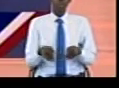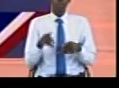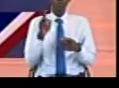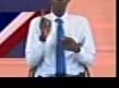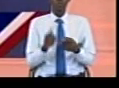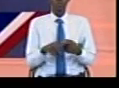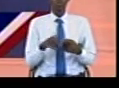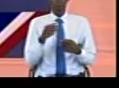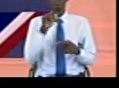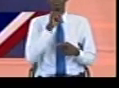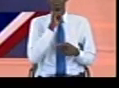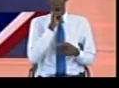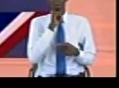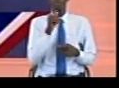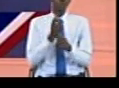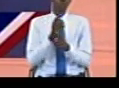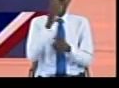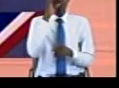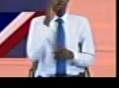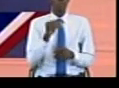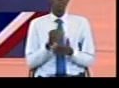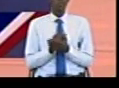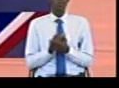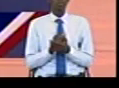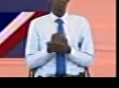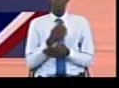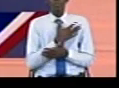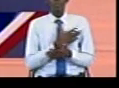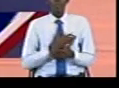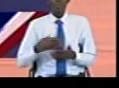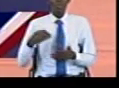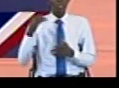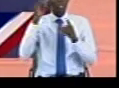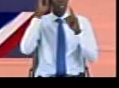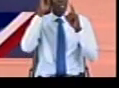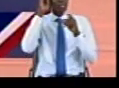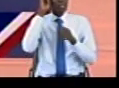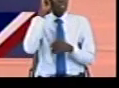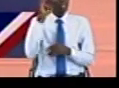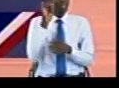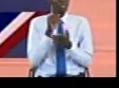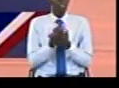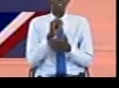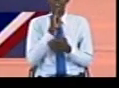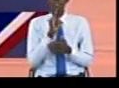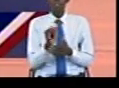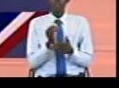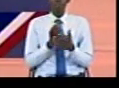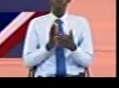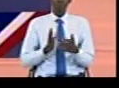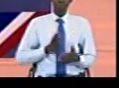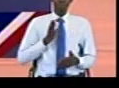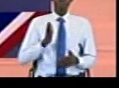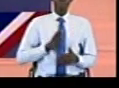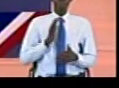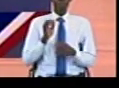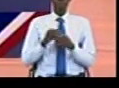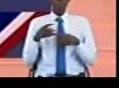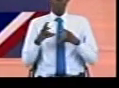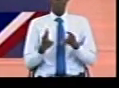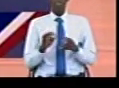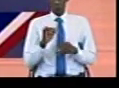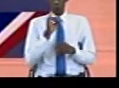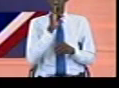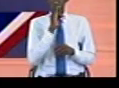an abomination to the just, and he that is upright in the way is abomination to